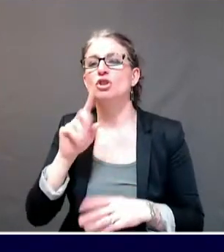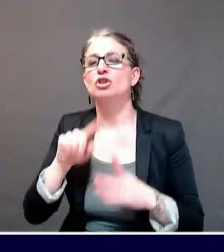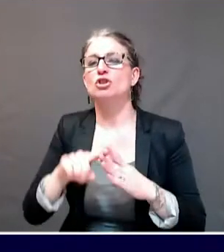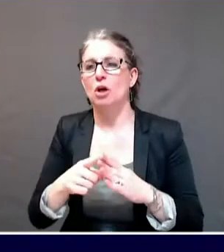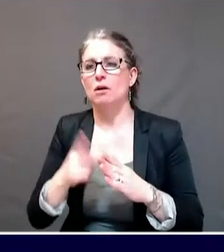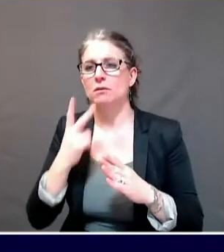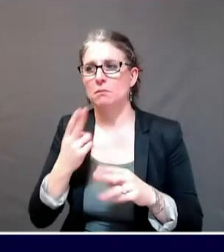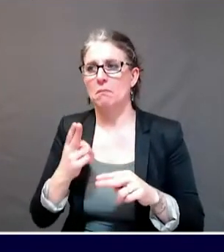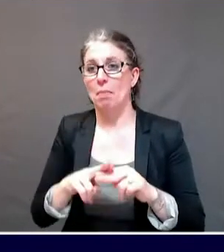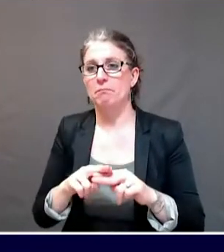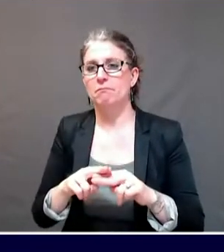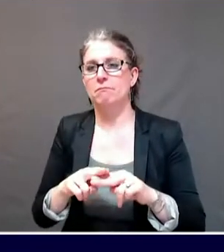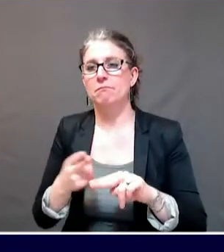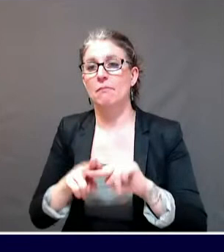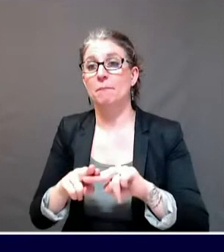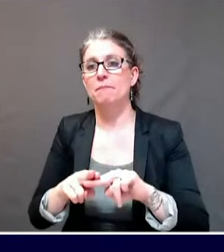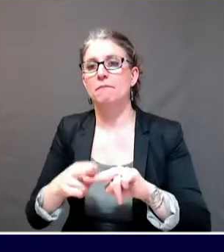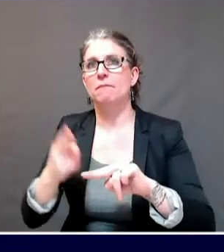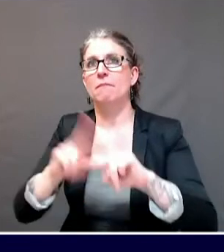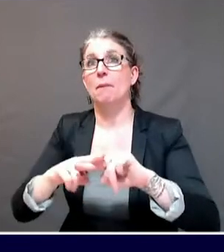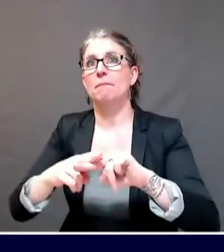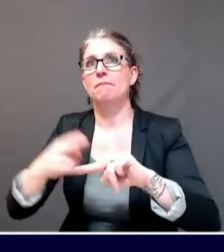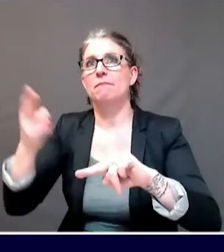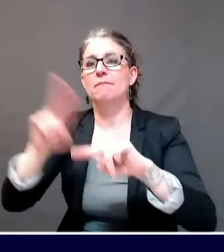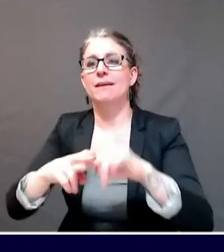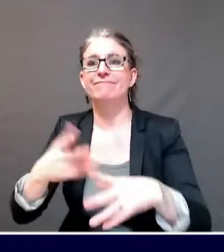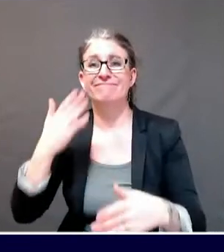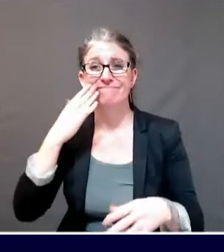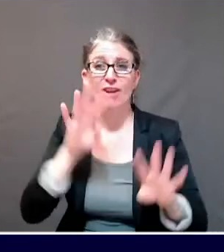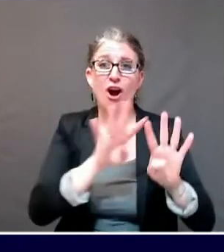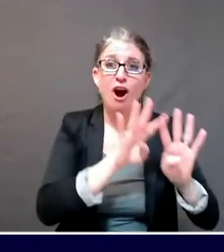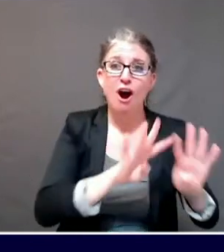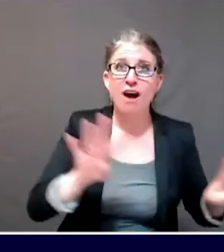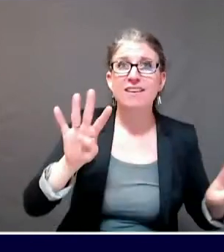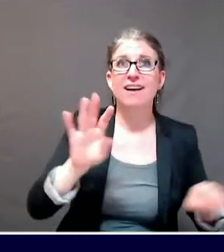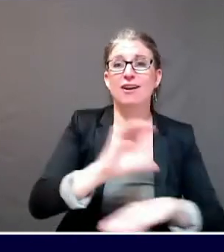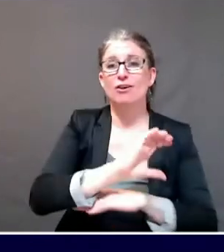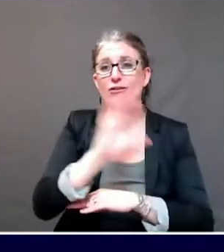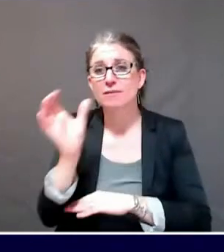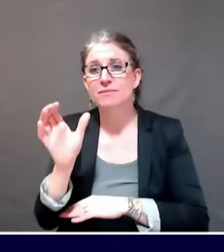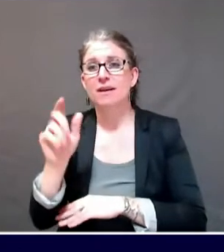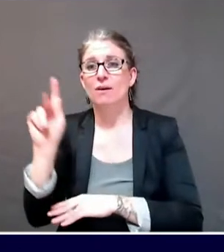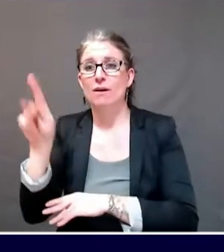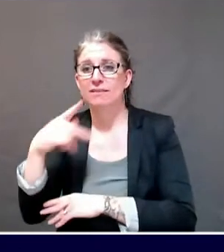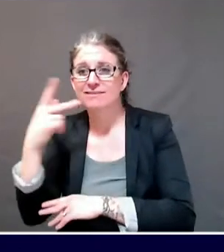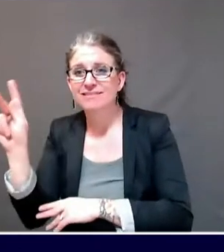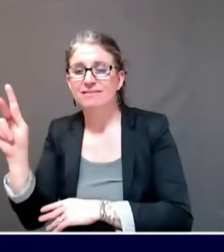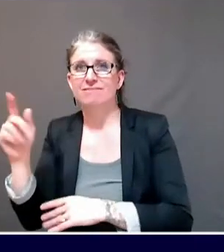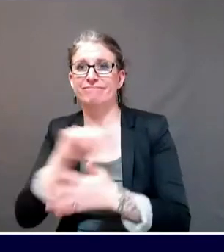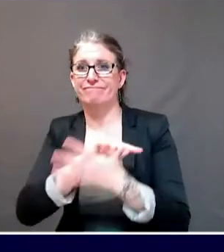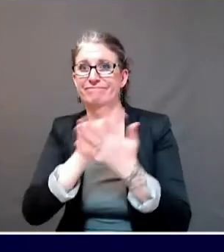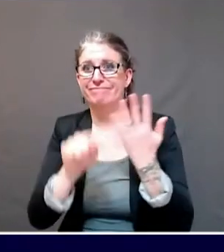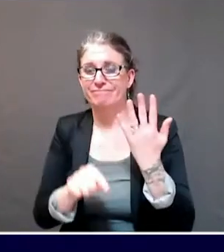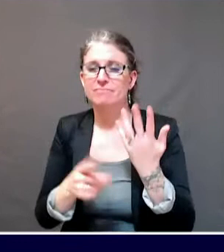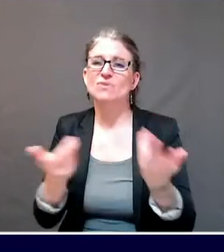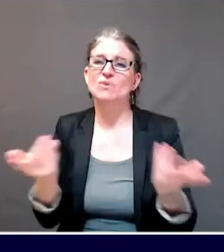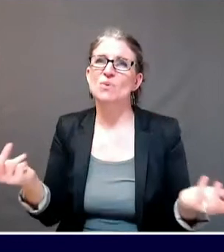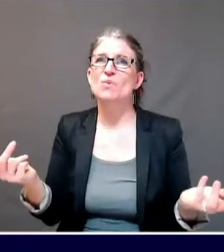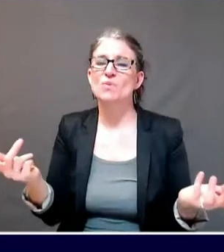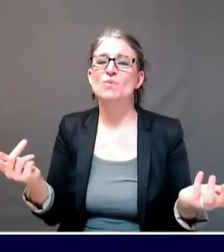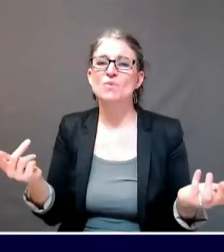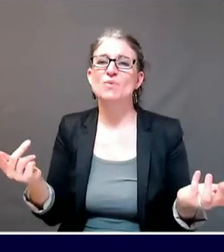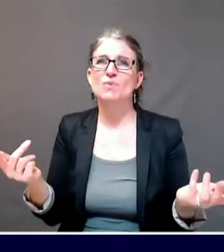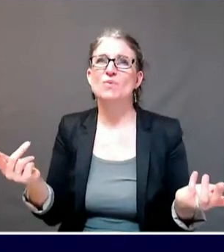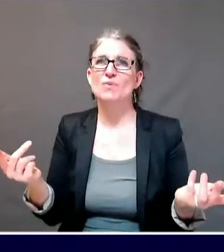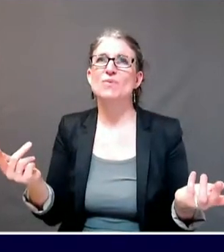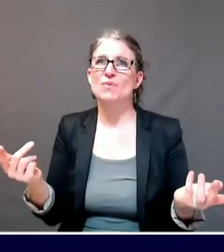Hanukkah celebrations, numerous small gatherings all happening in parallel. 10 days is really the front end